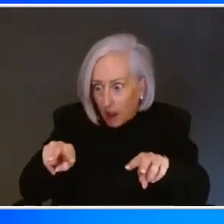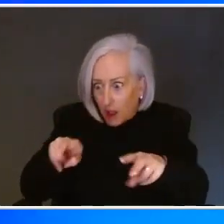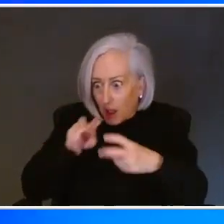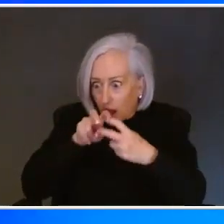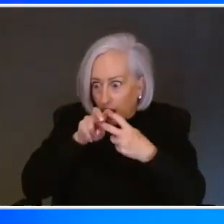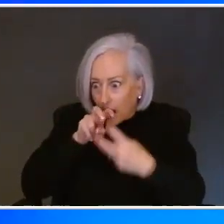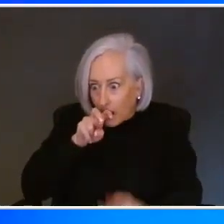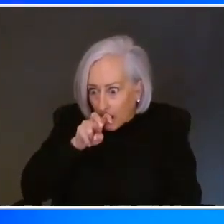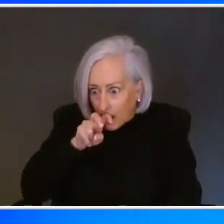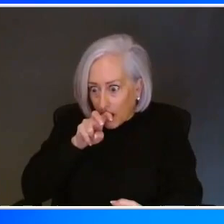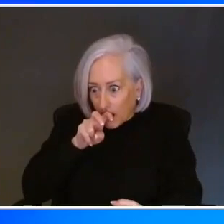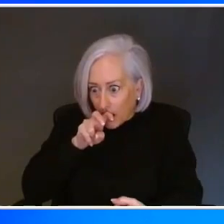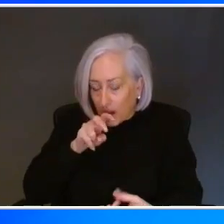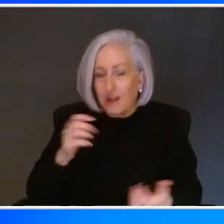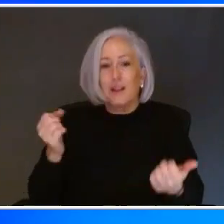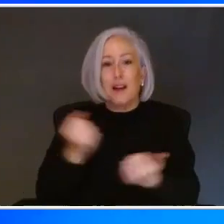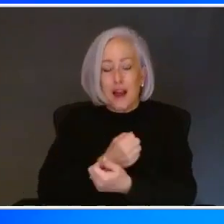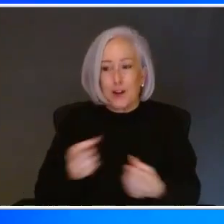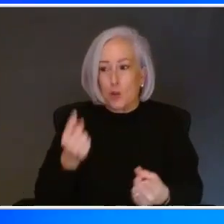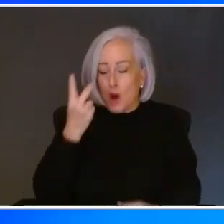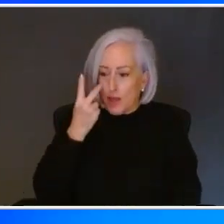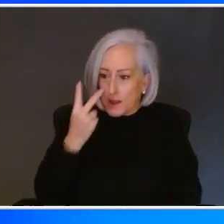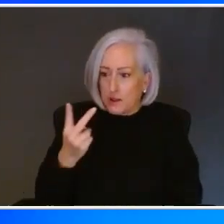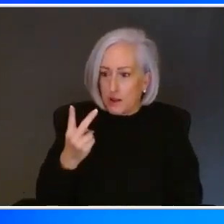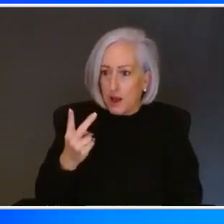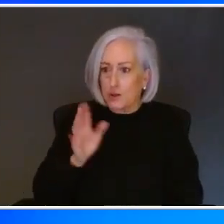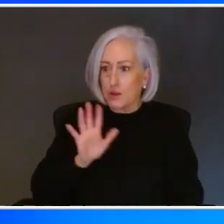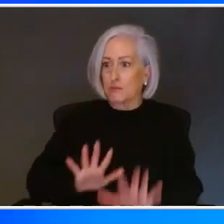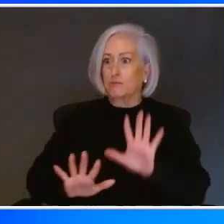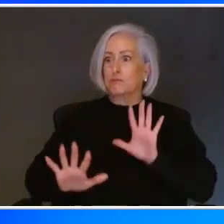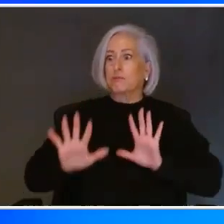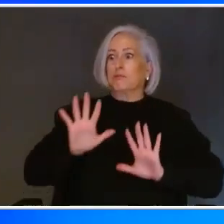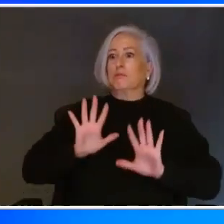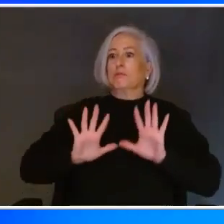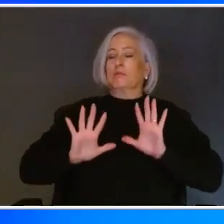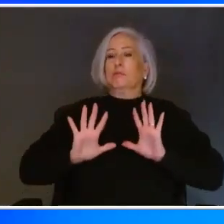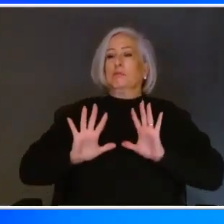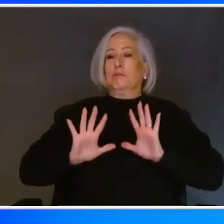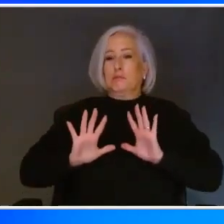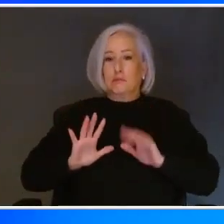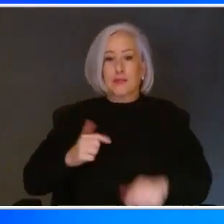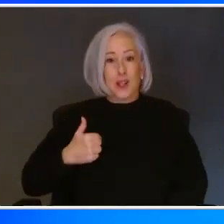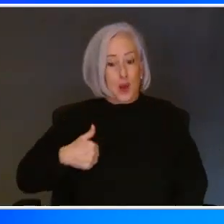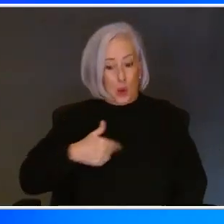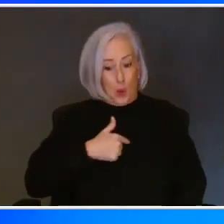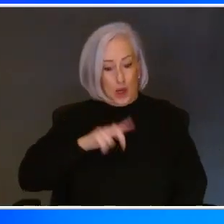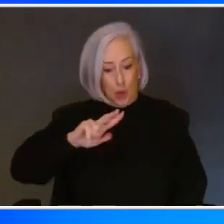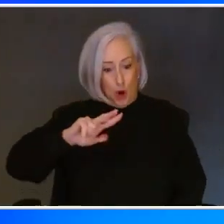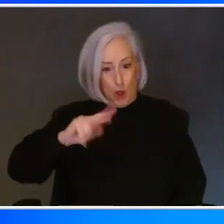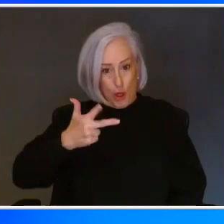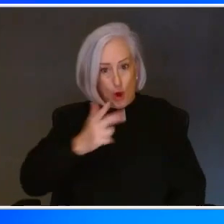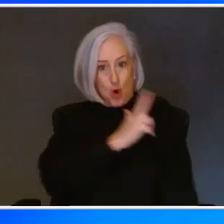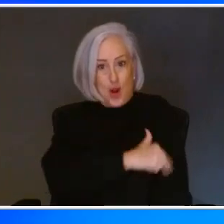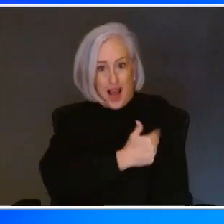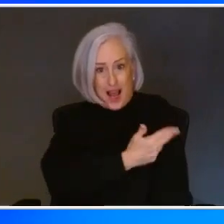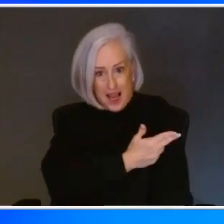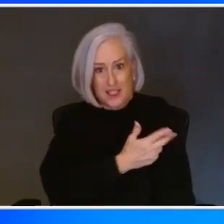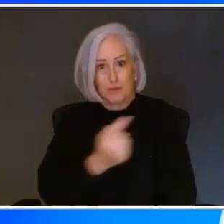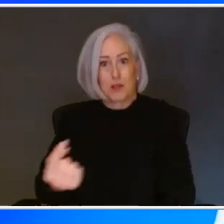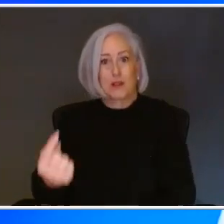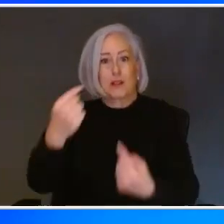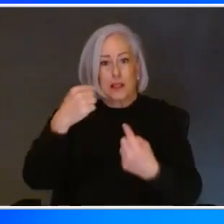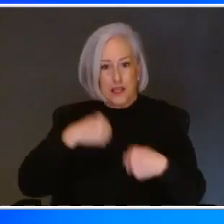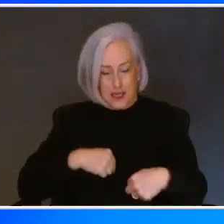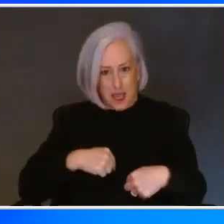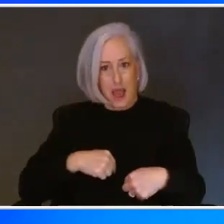saw it has to take a step back. So we were probably the third hospital that he visited before